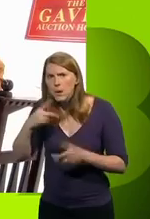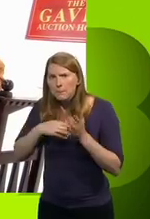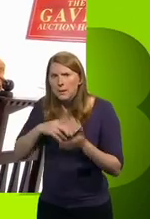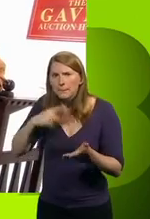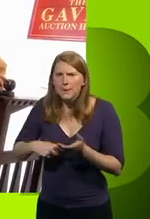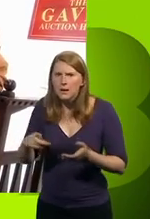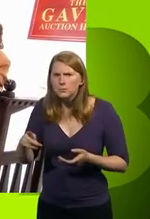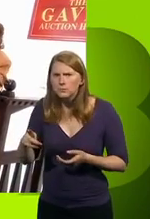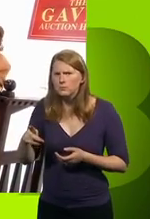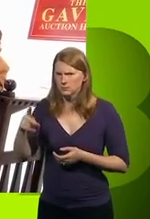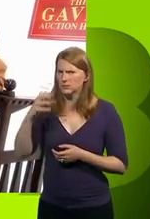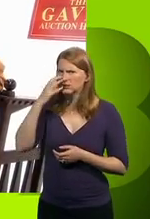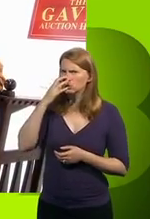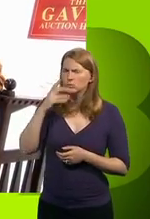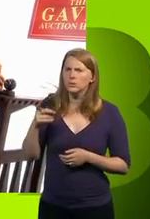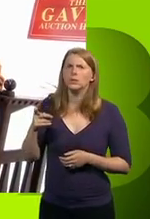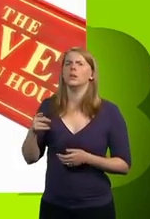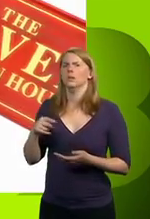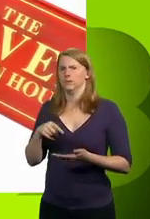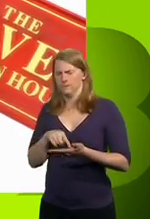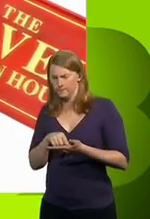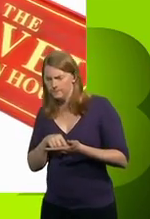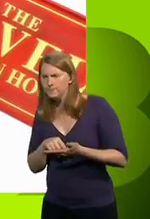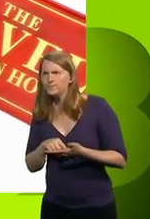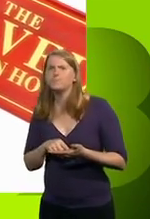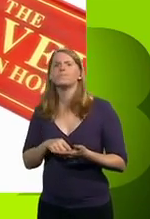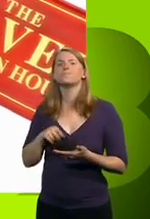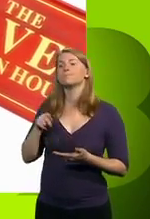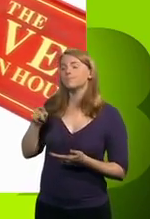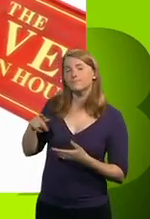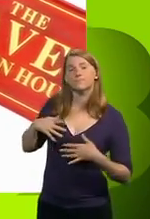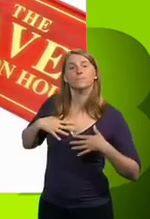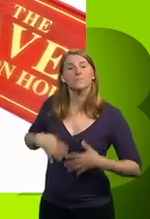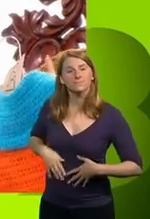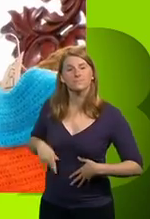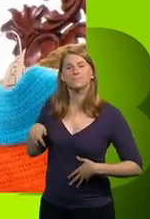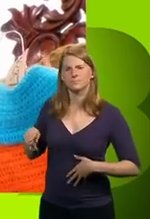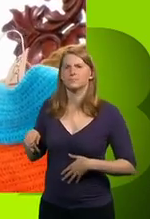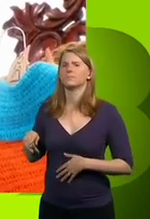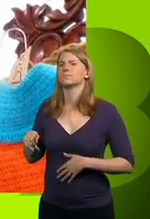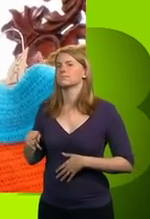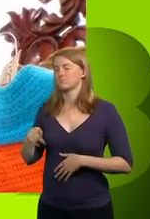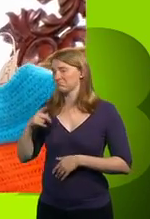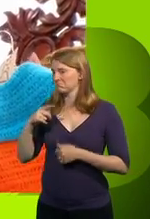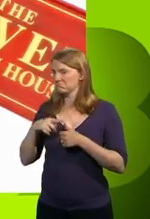you scratching your nose. You bid £1 million? You've got an itch. Right.